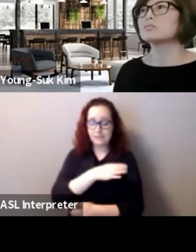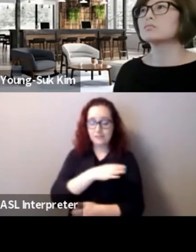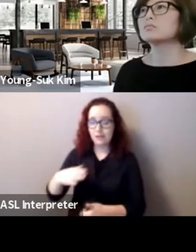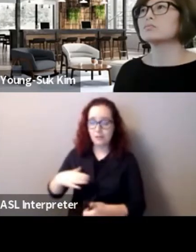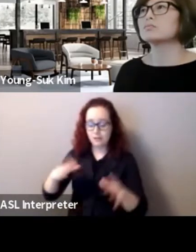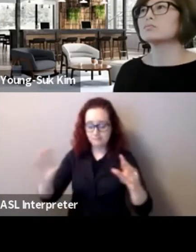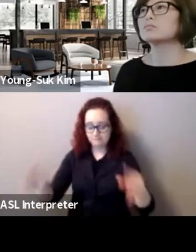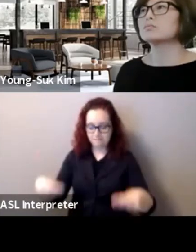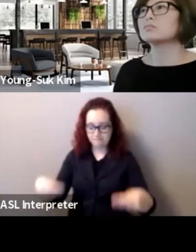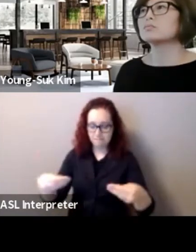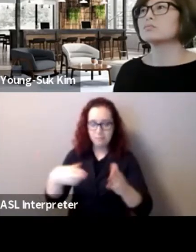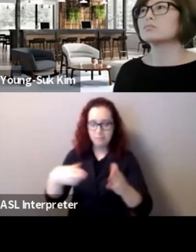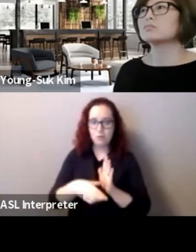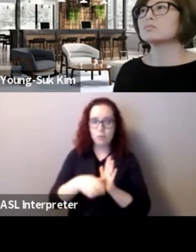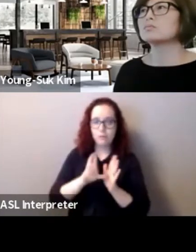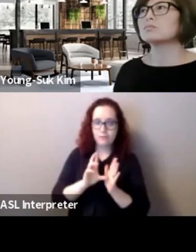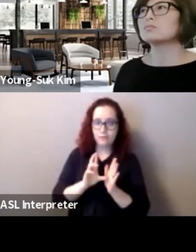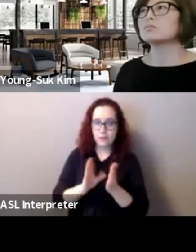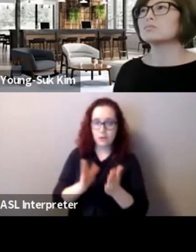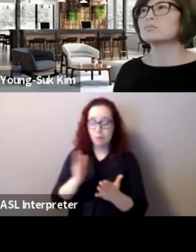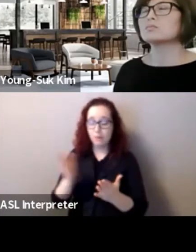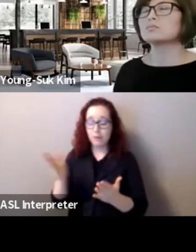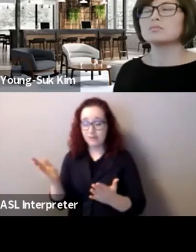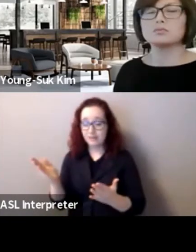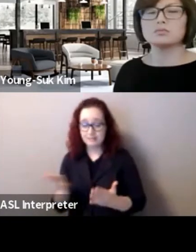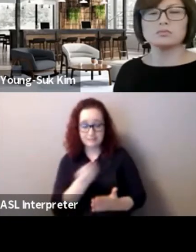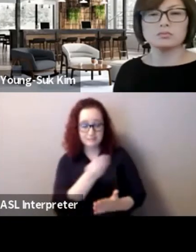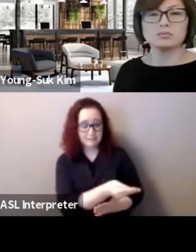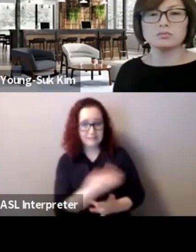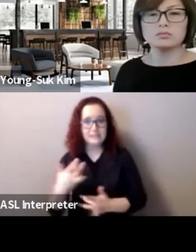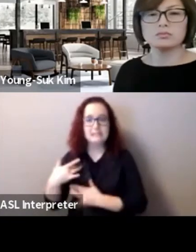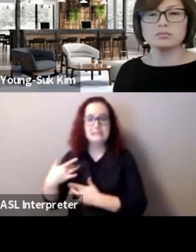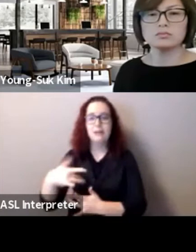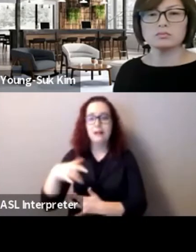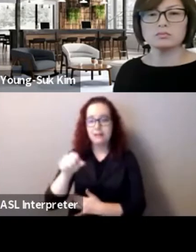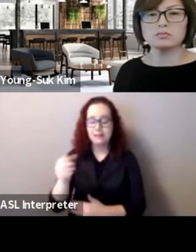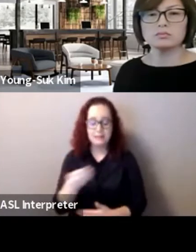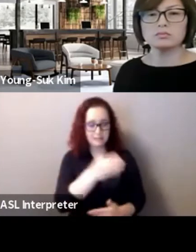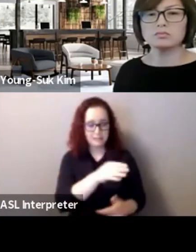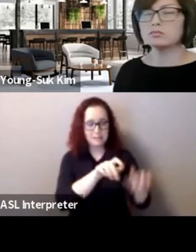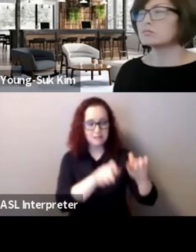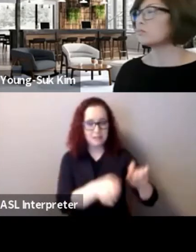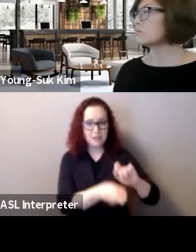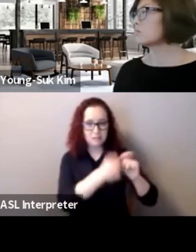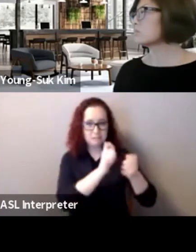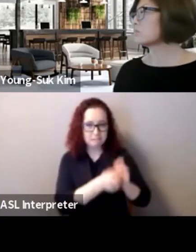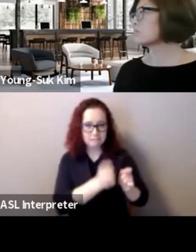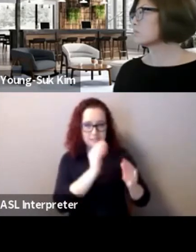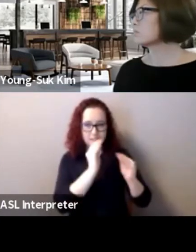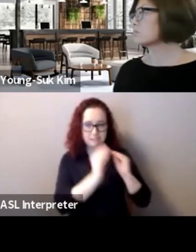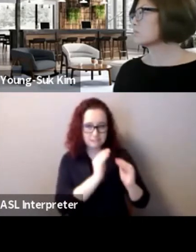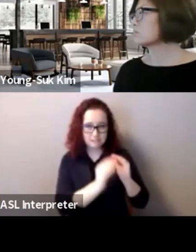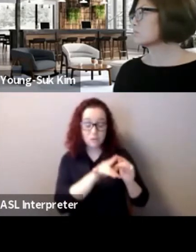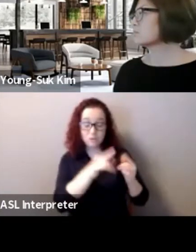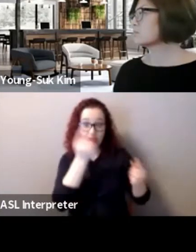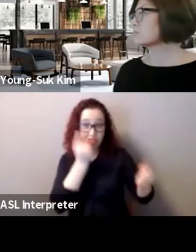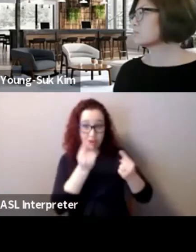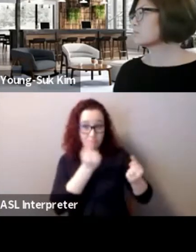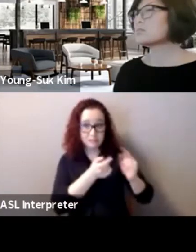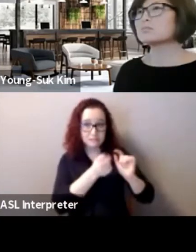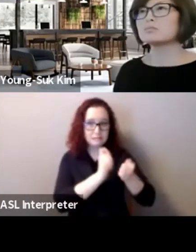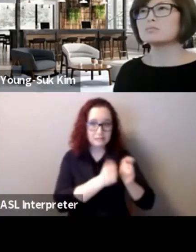Committee reviews it. They may kick it back to you. In most cases, they do, and say, can you make a couple edits, or have you thought about this,